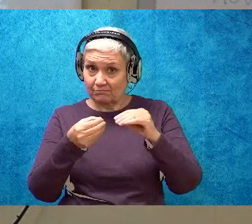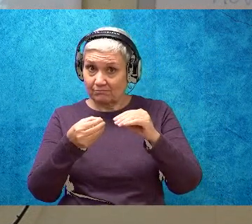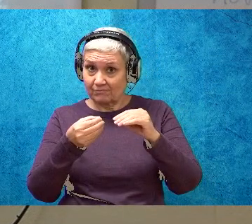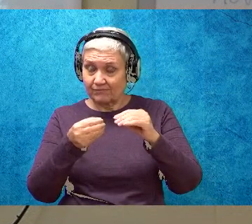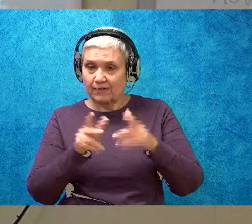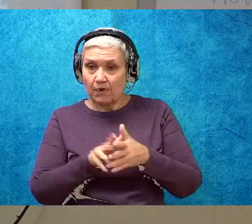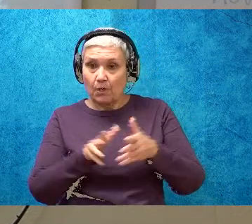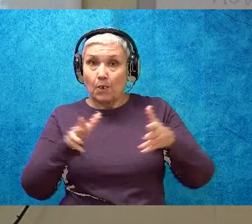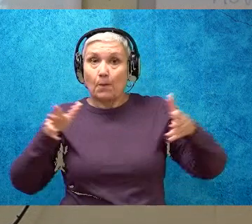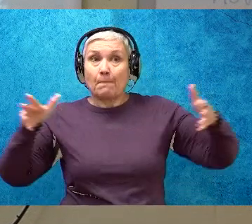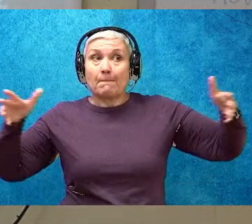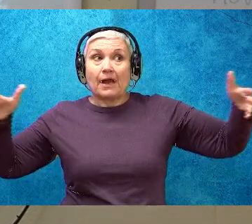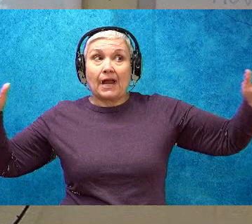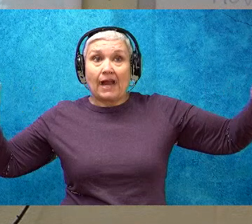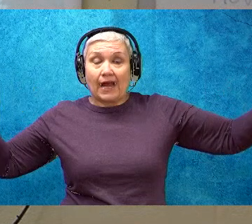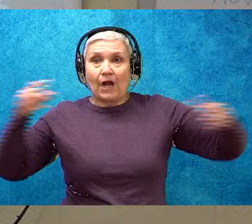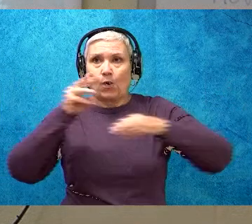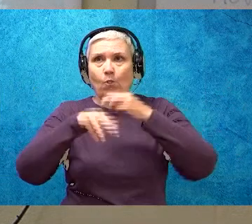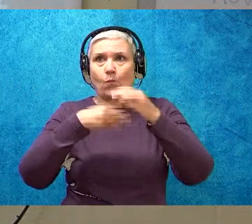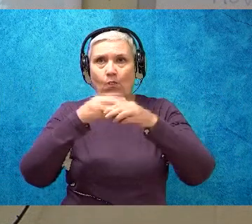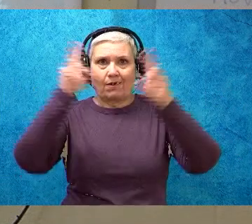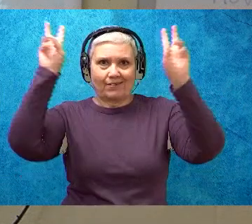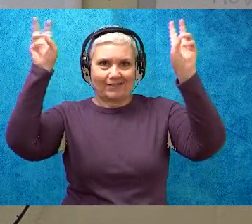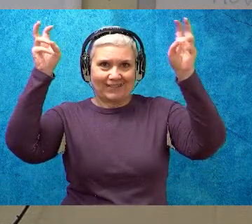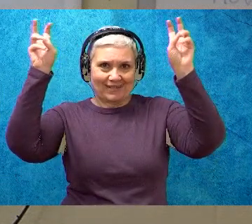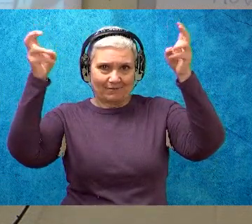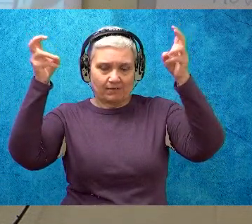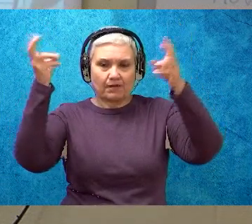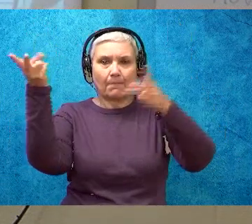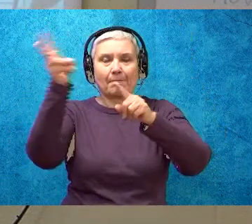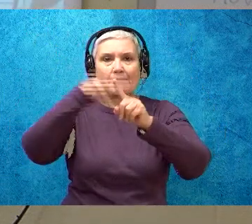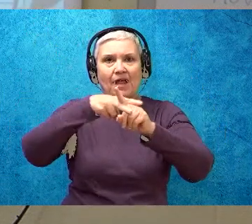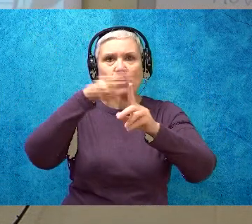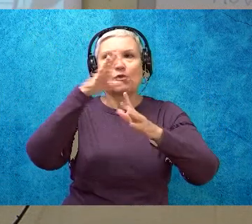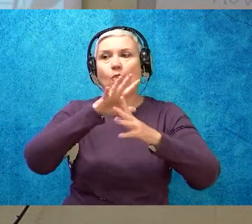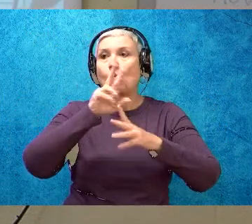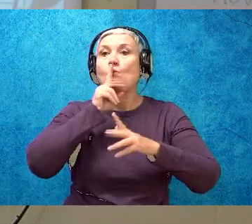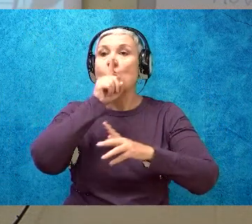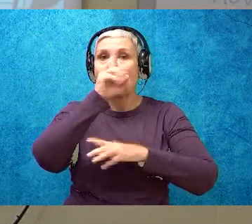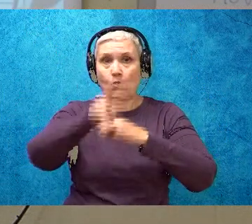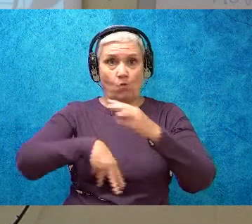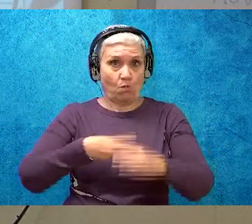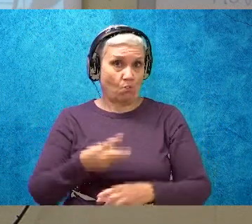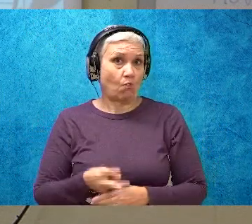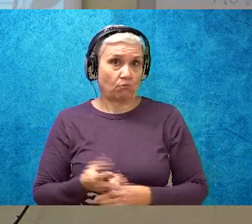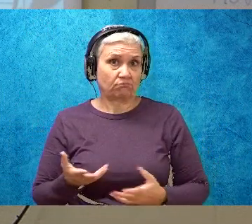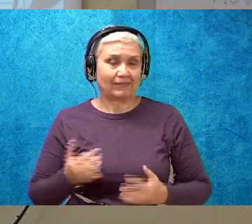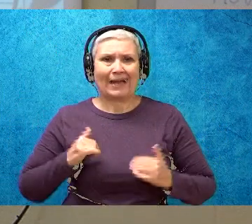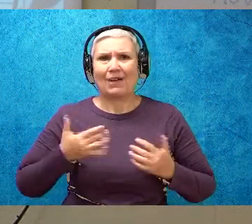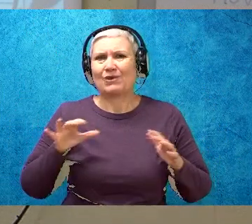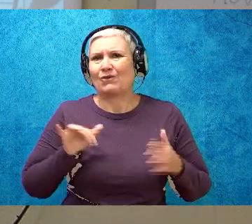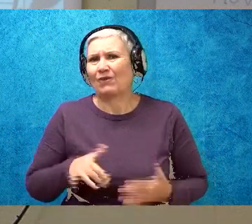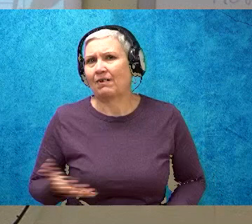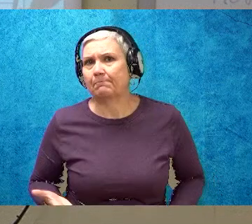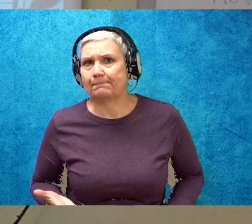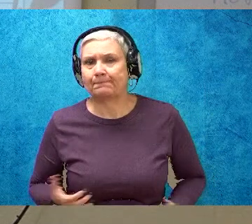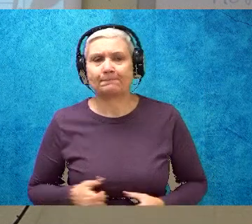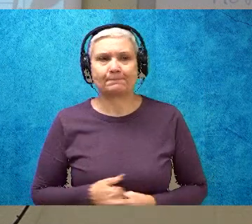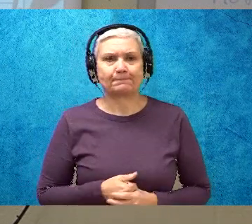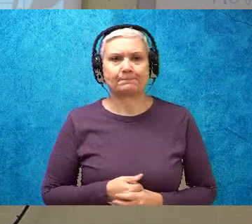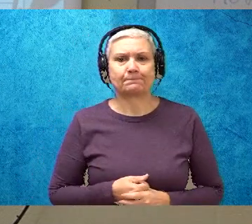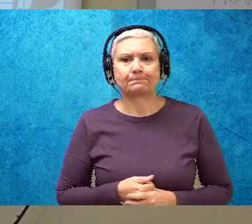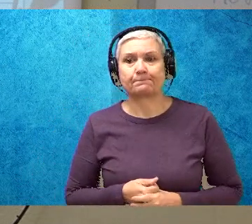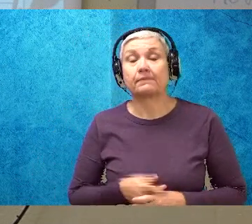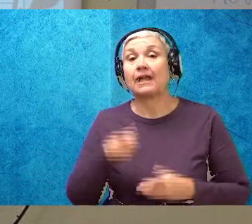big world of the theme as it applies to the real world. So how do we do that, right? So now that you